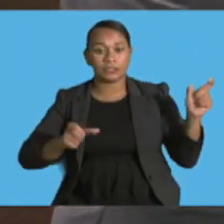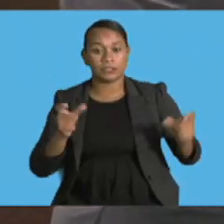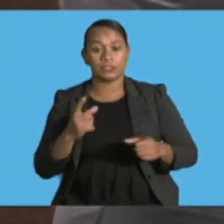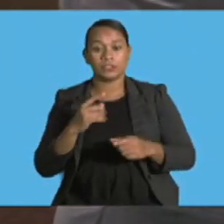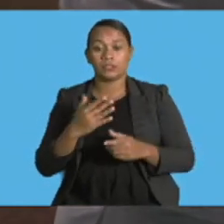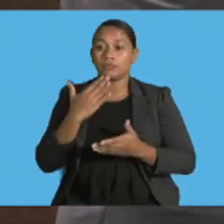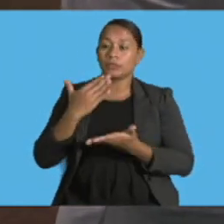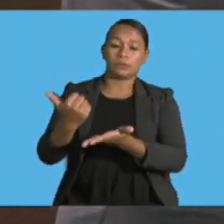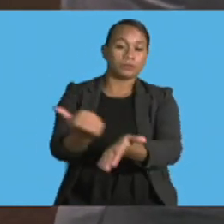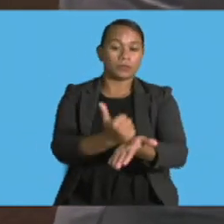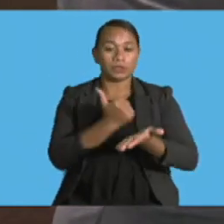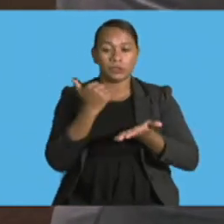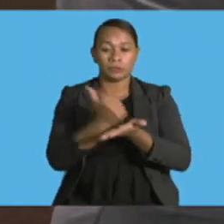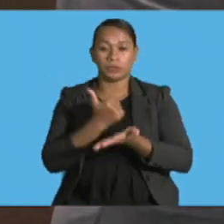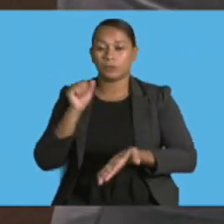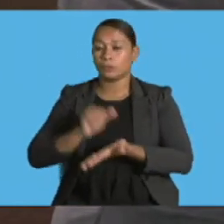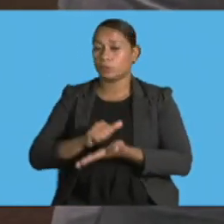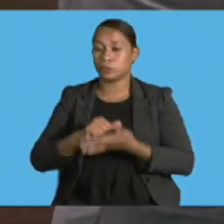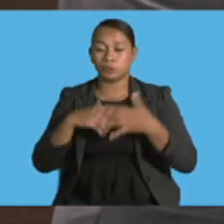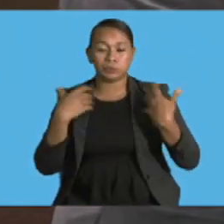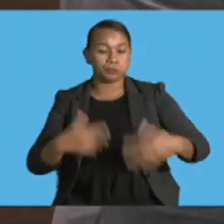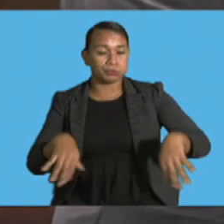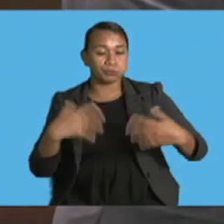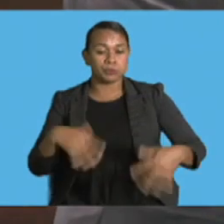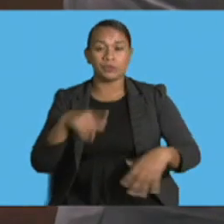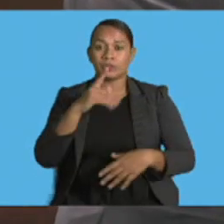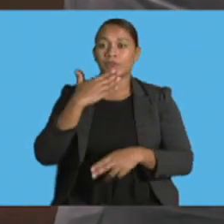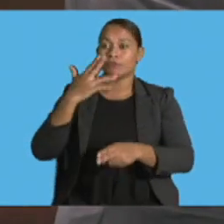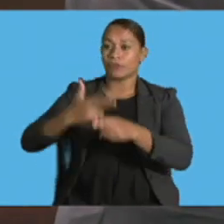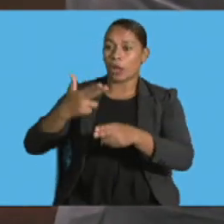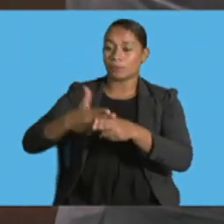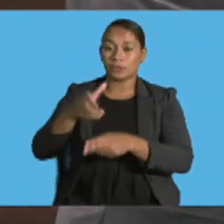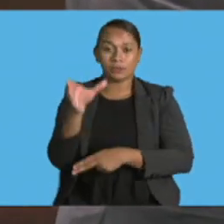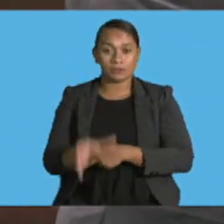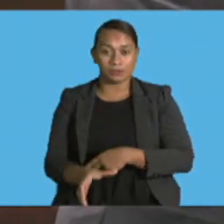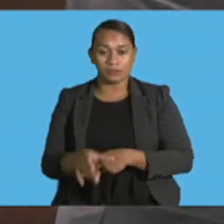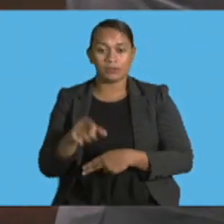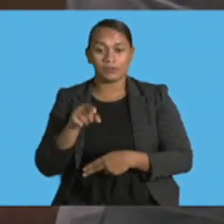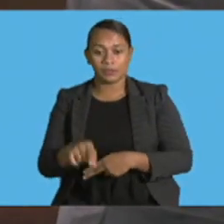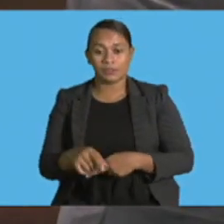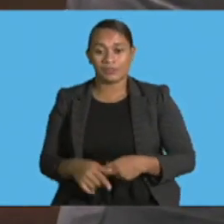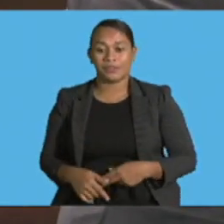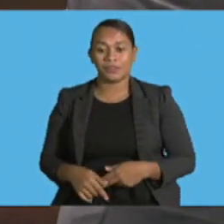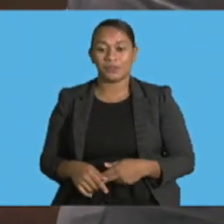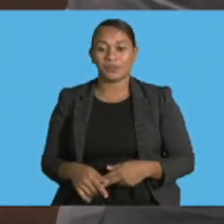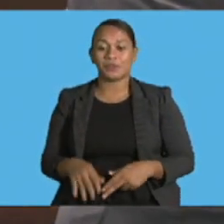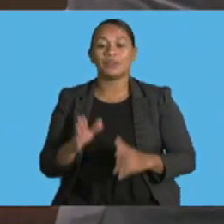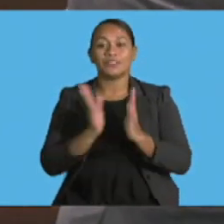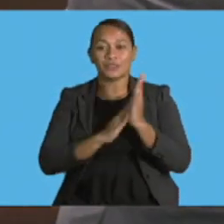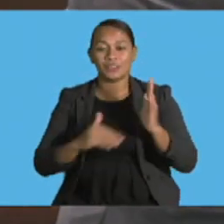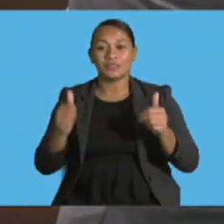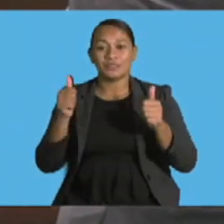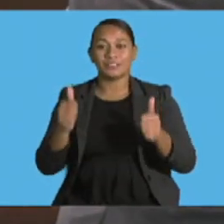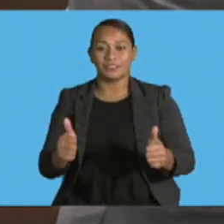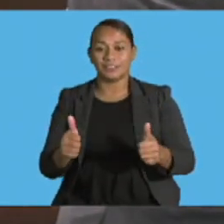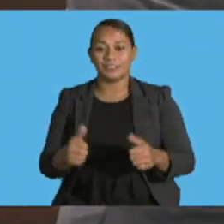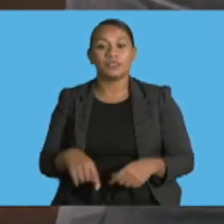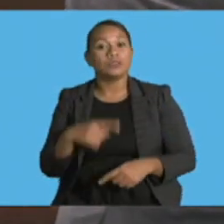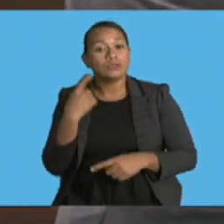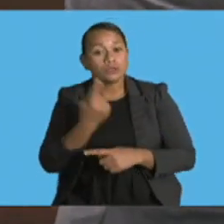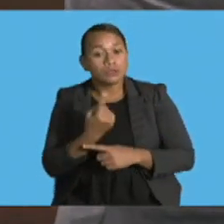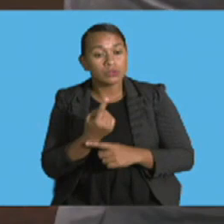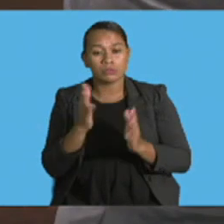industry, especially the cane growers, the cane cutters, the lorry drivers, the locomotive drivers, the